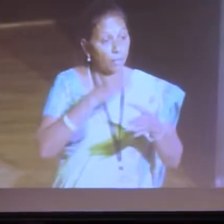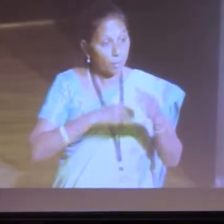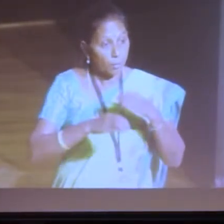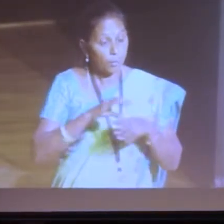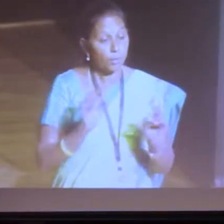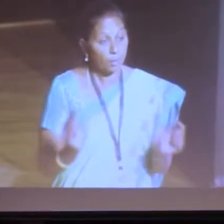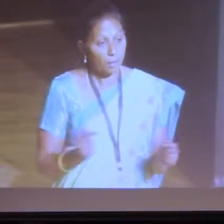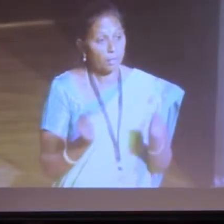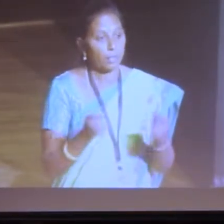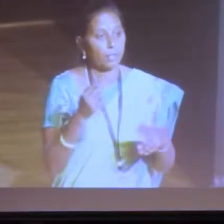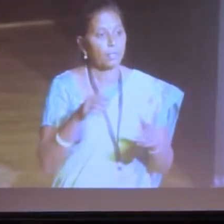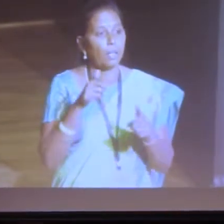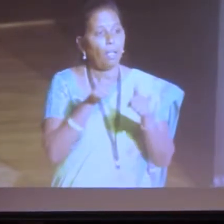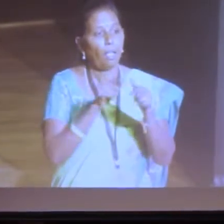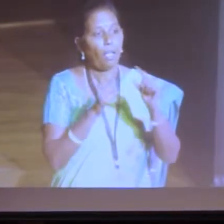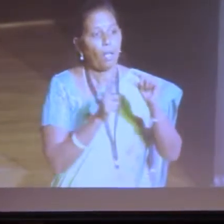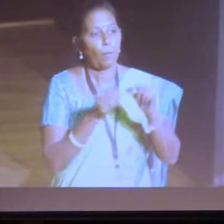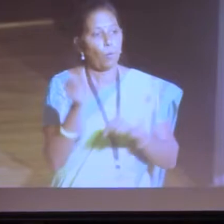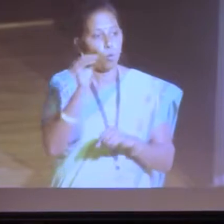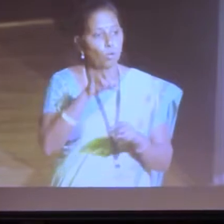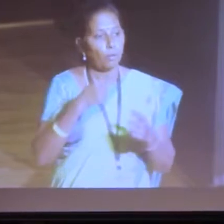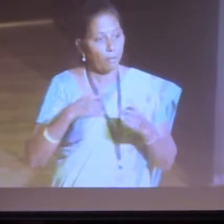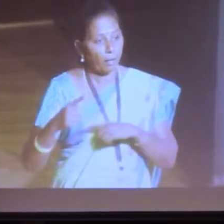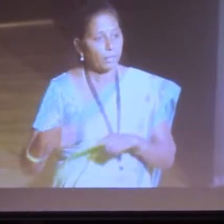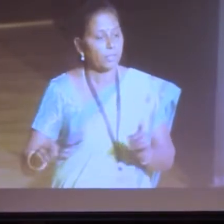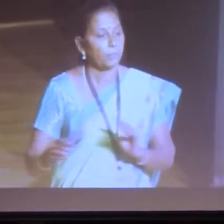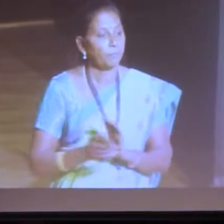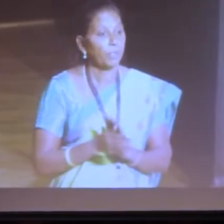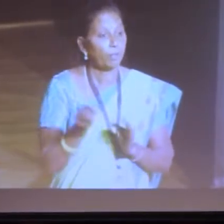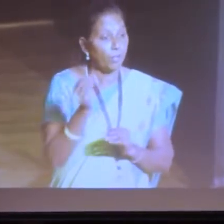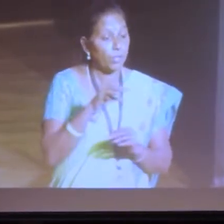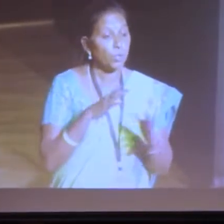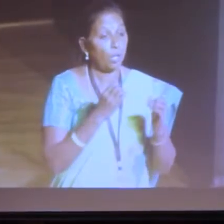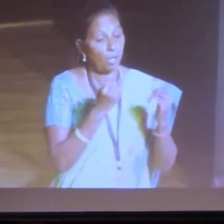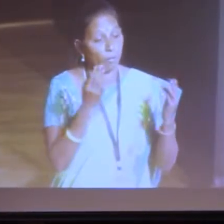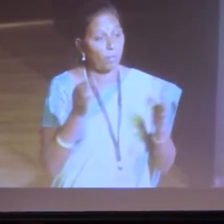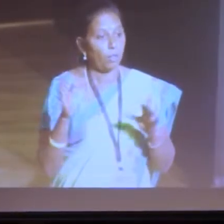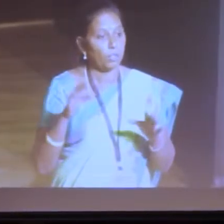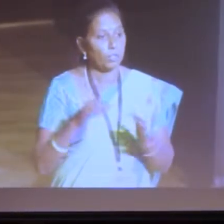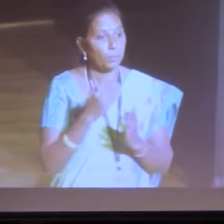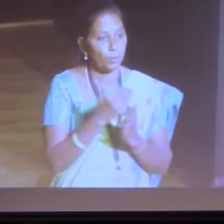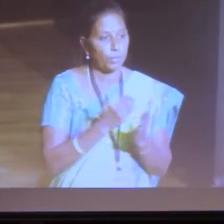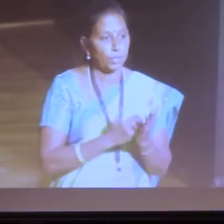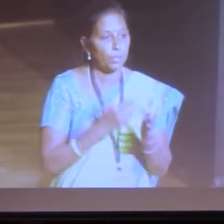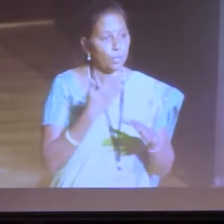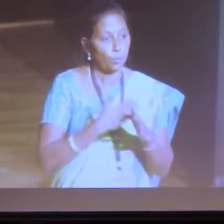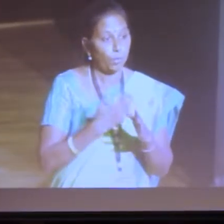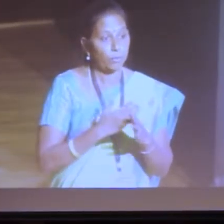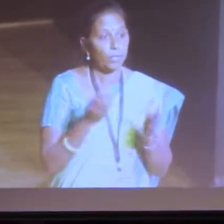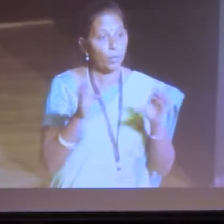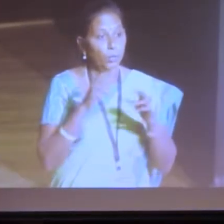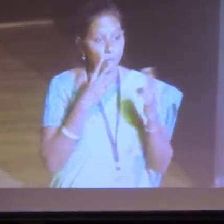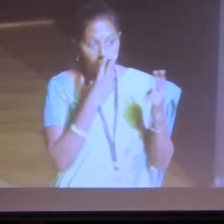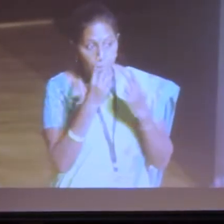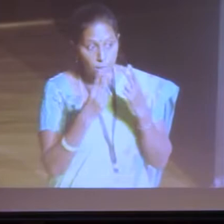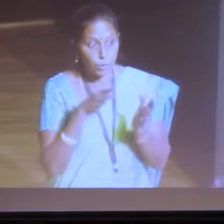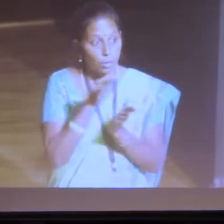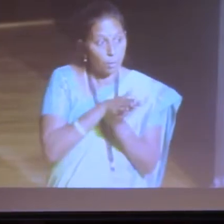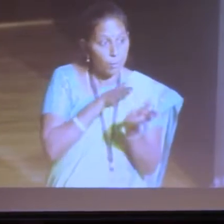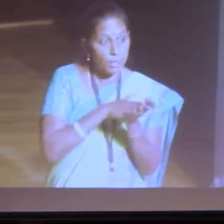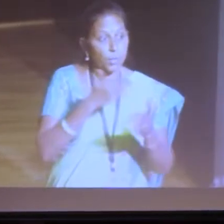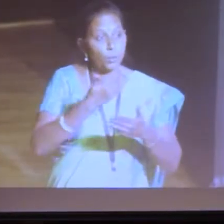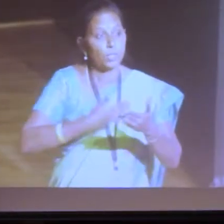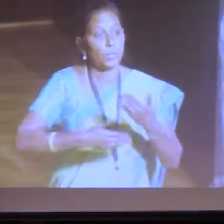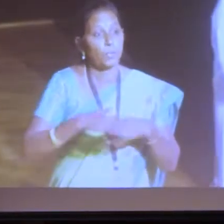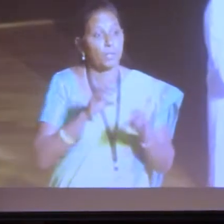to create an app on Android. We also have a large project which is working long-term vision to make print